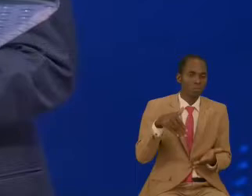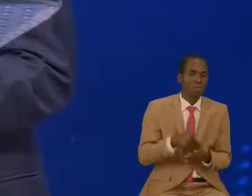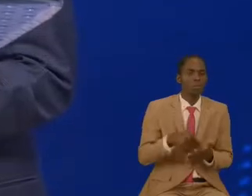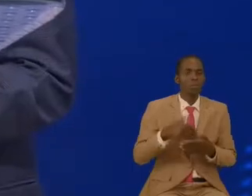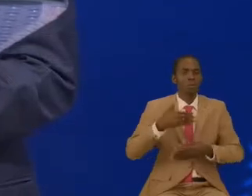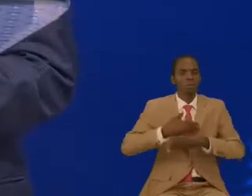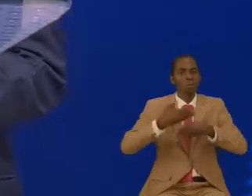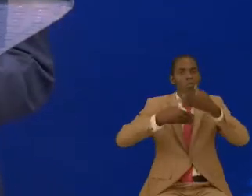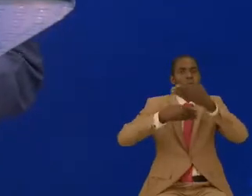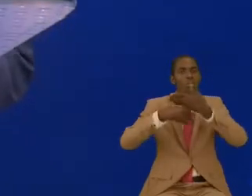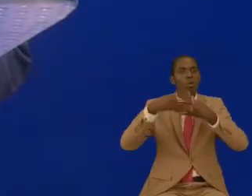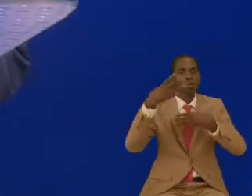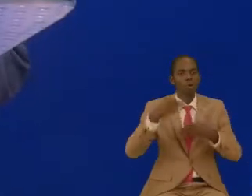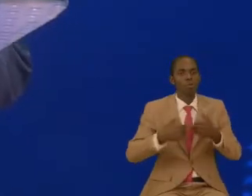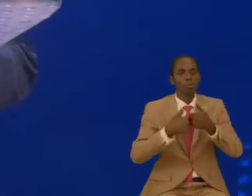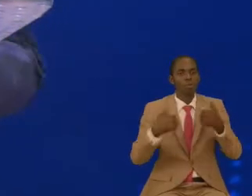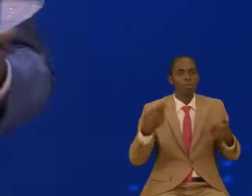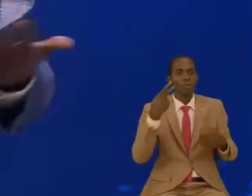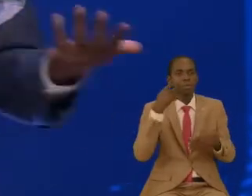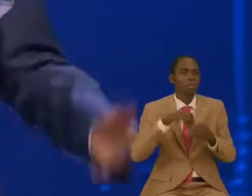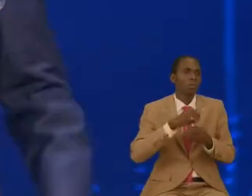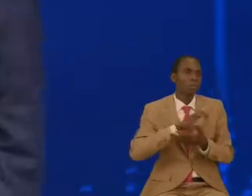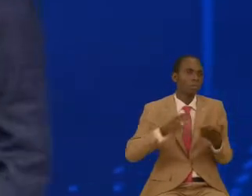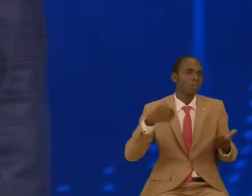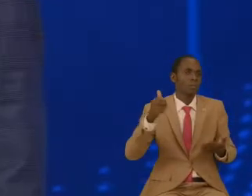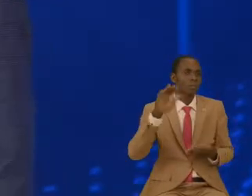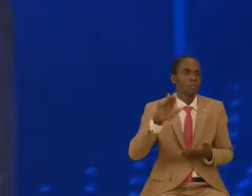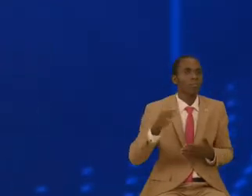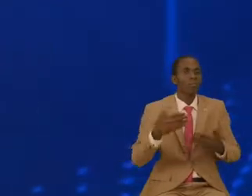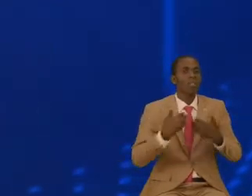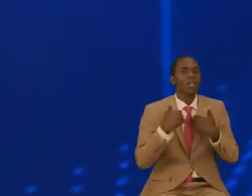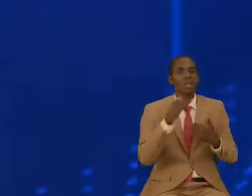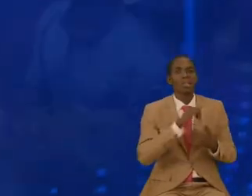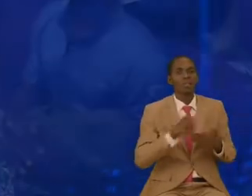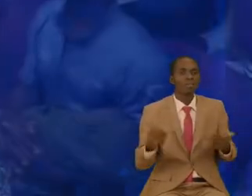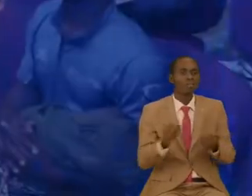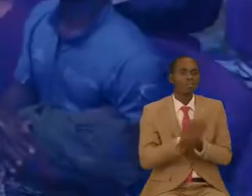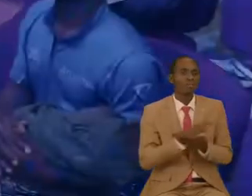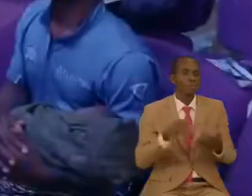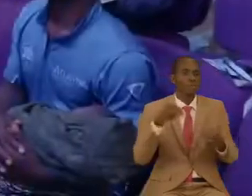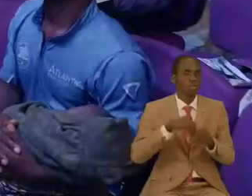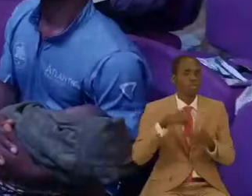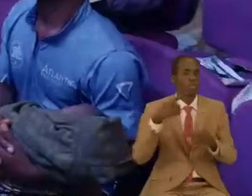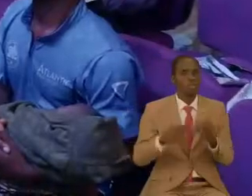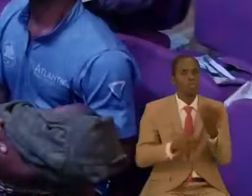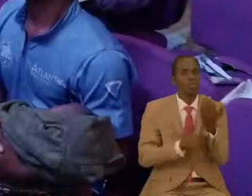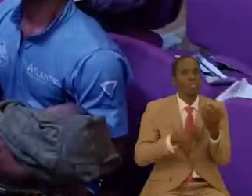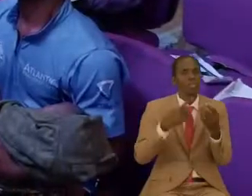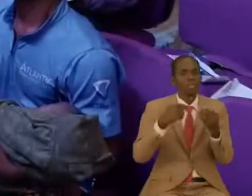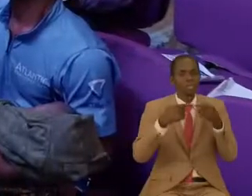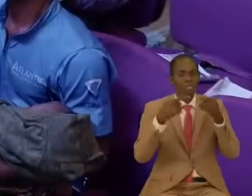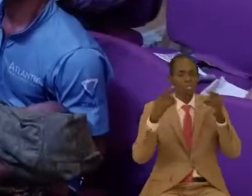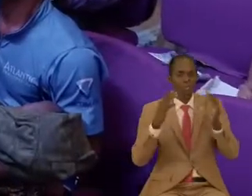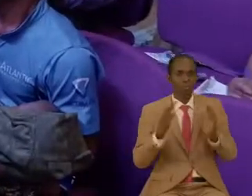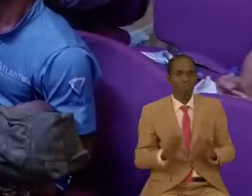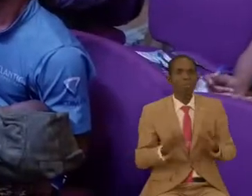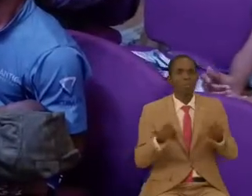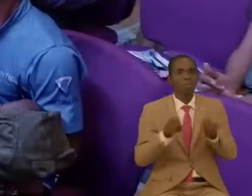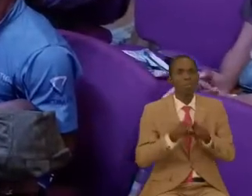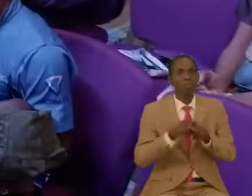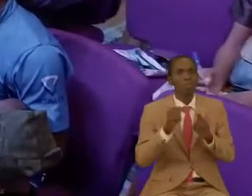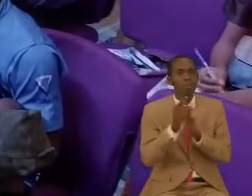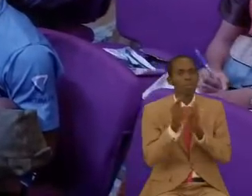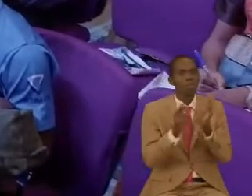at verse 15. It says, having abolished in his flesh the enmity, even the law